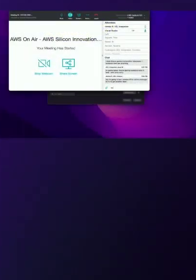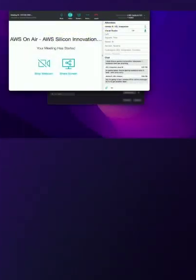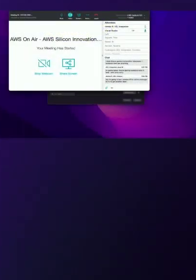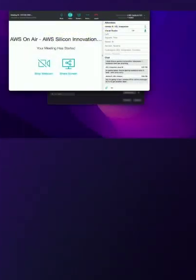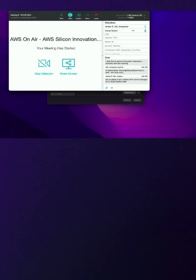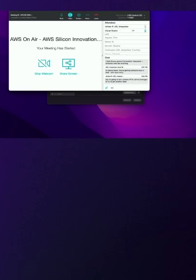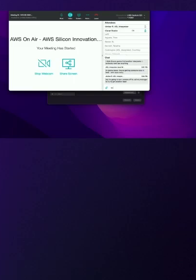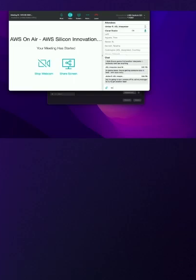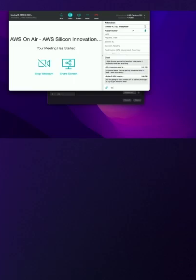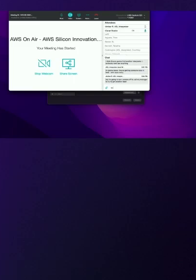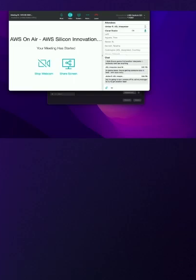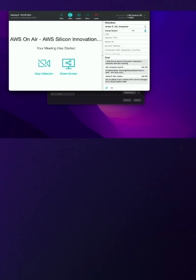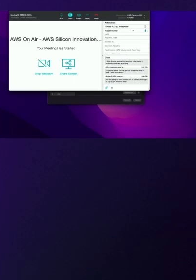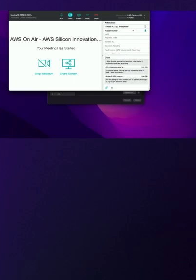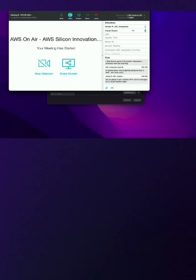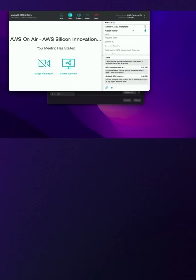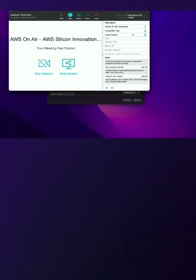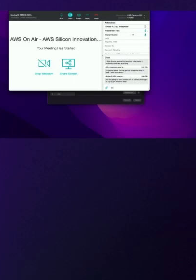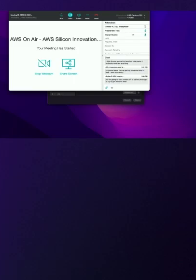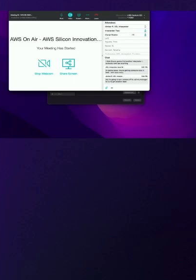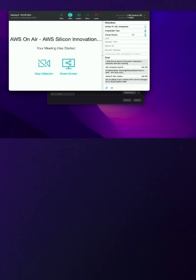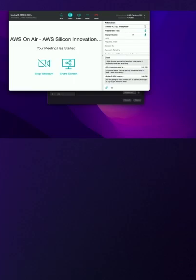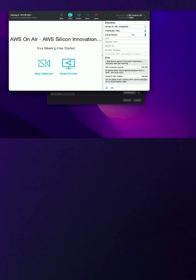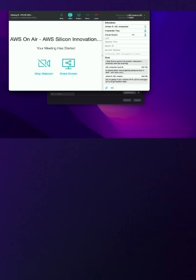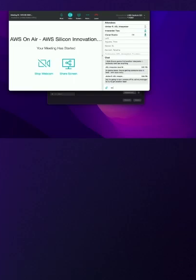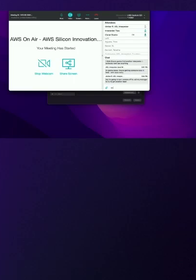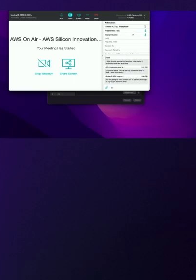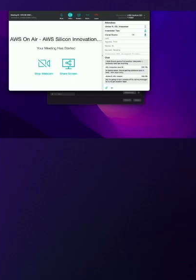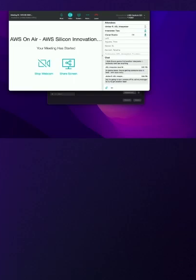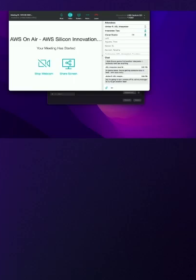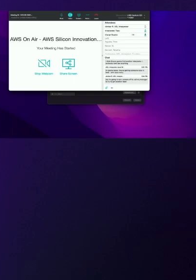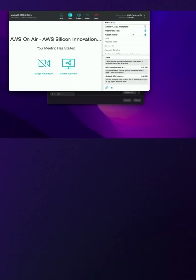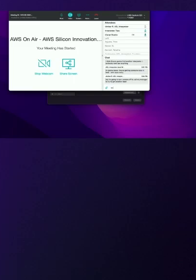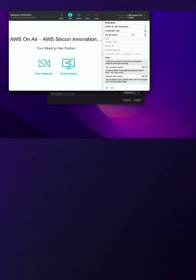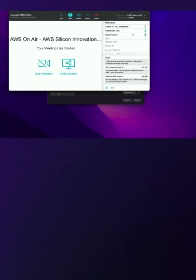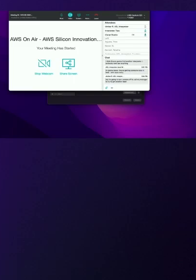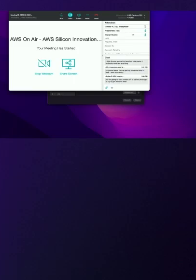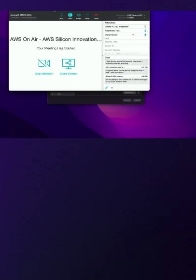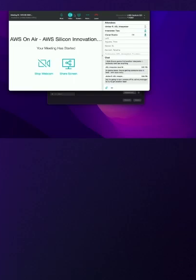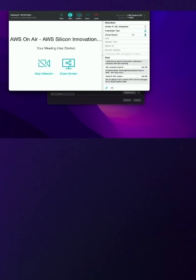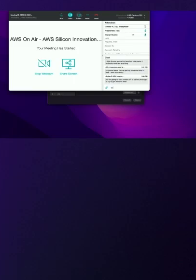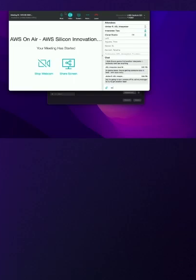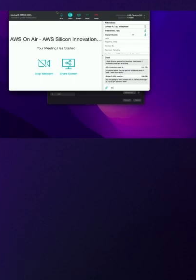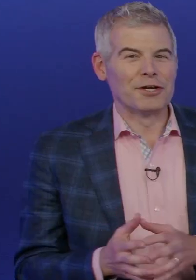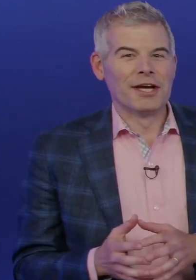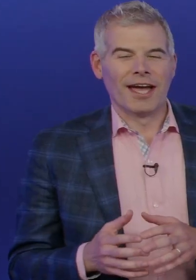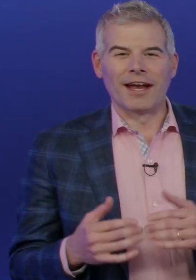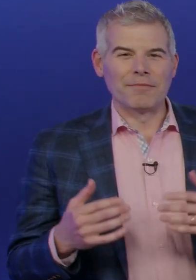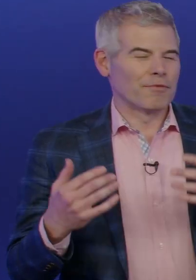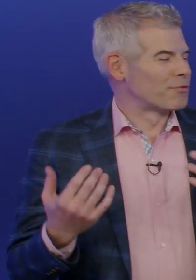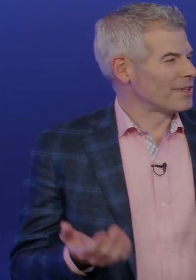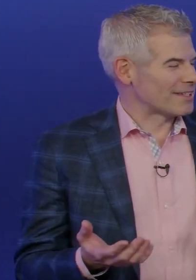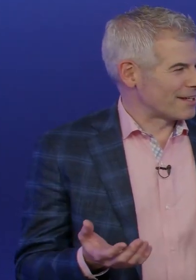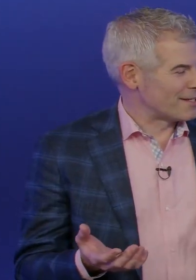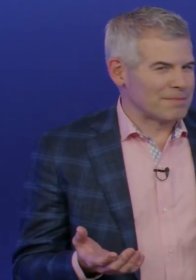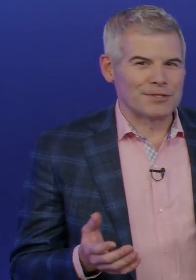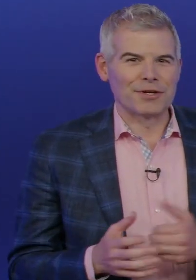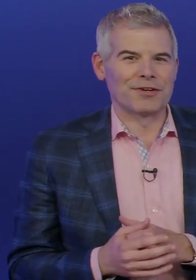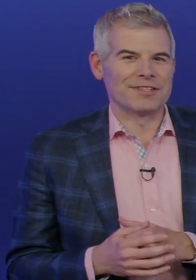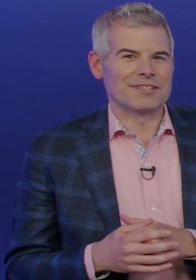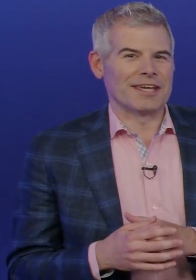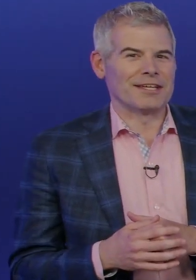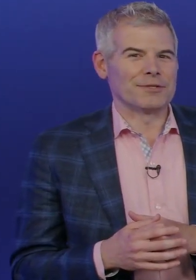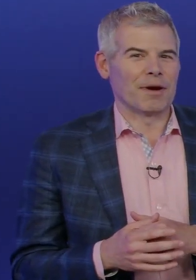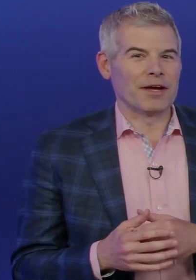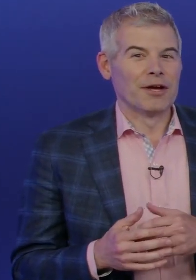Welcome back, everyone. This is going to be a fun conversation about Nitro SSDs and Amazon EBS here. And I'm really excited to be